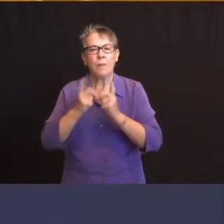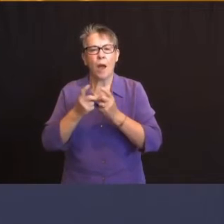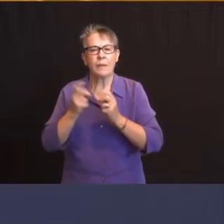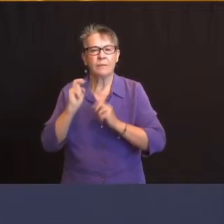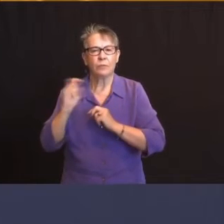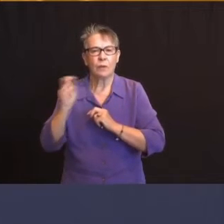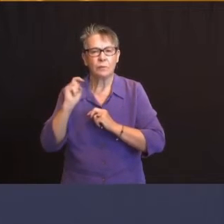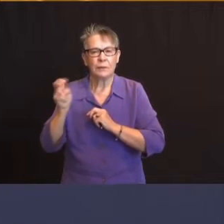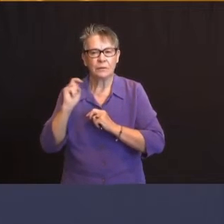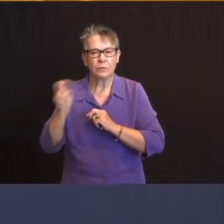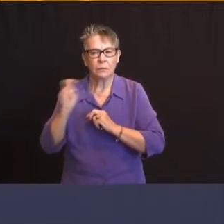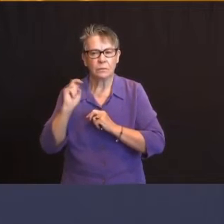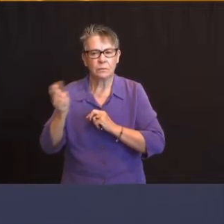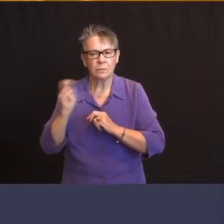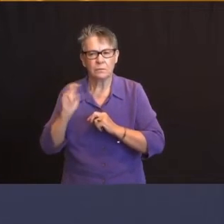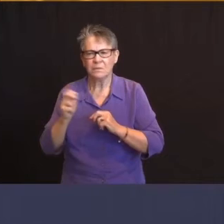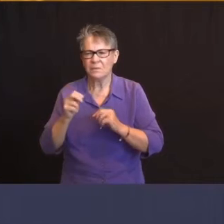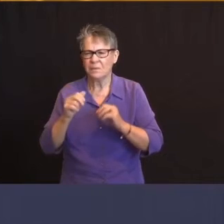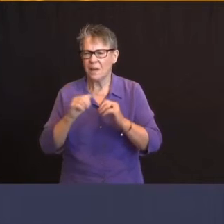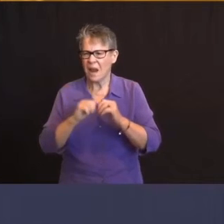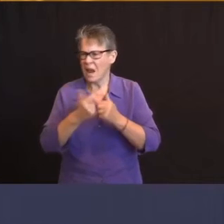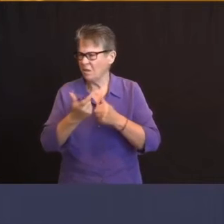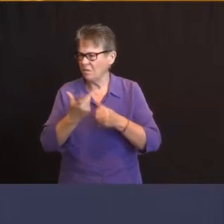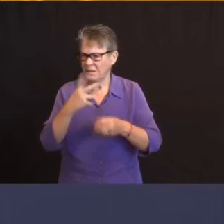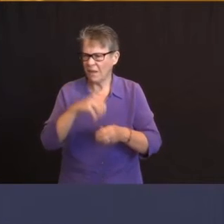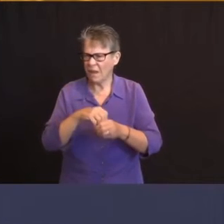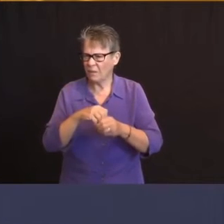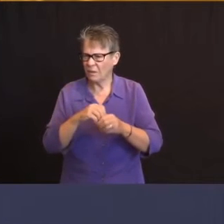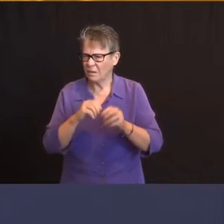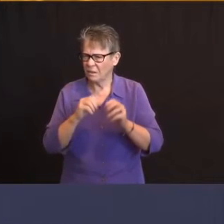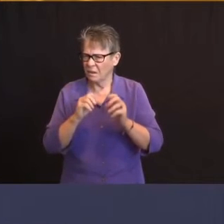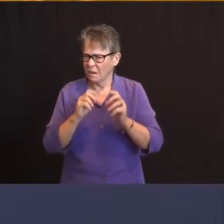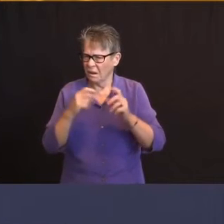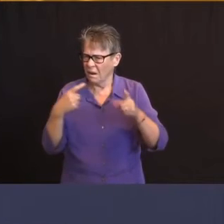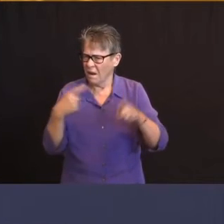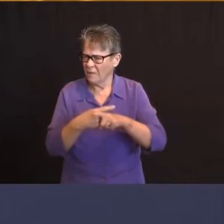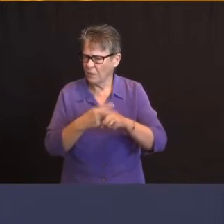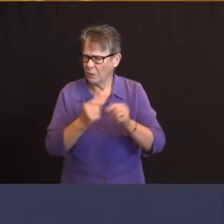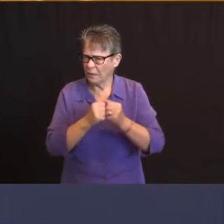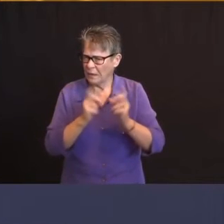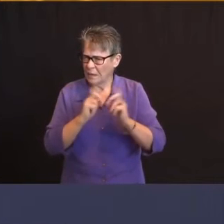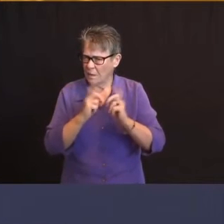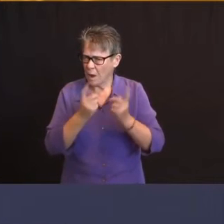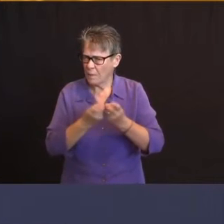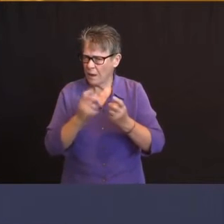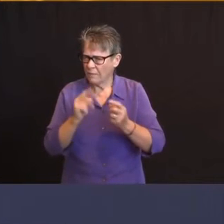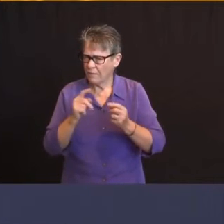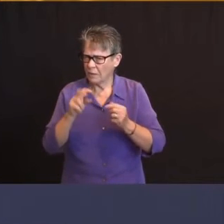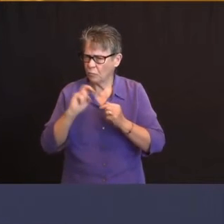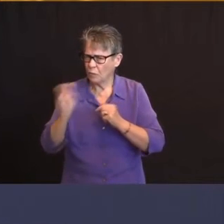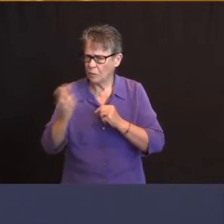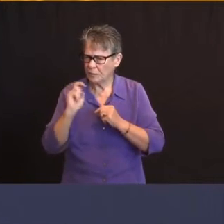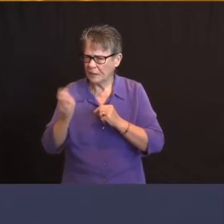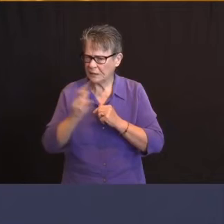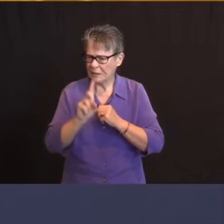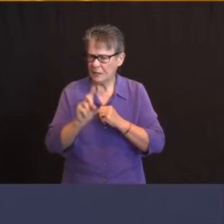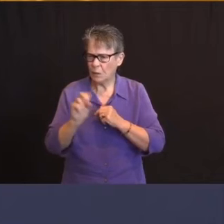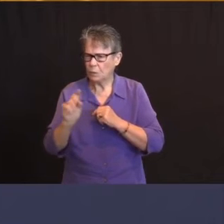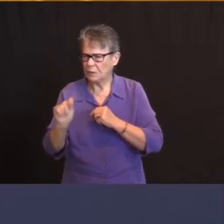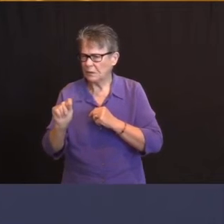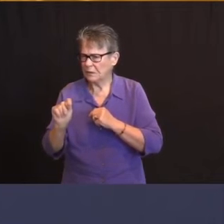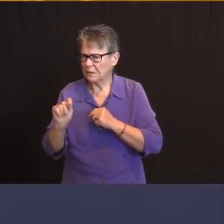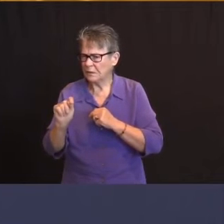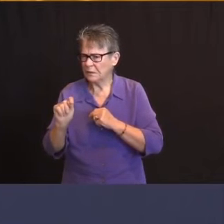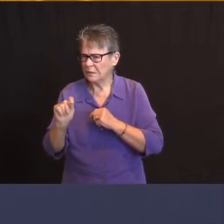any value in that argument? Was that your last question? John, for a minute there, I thought you felt like you had a